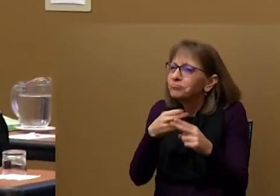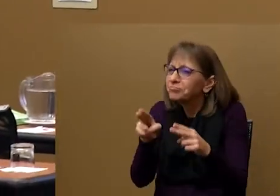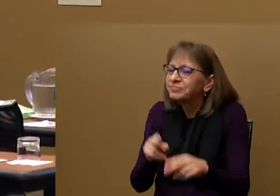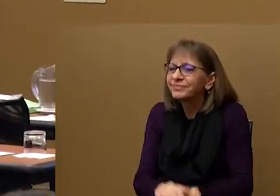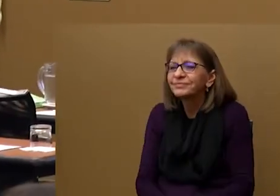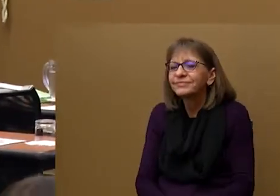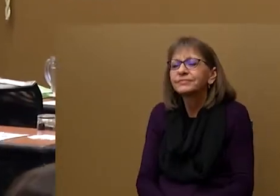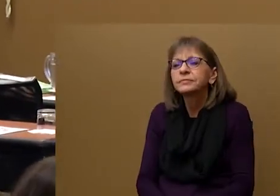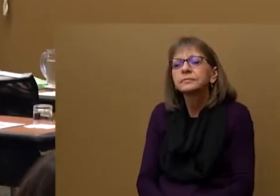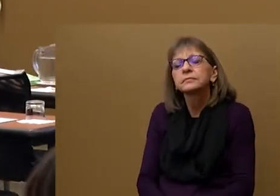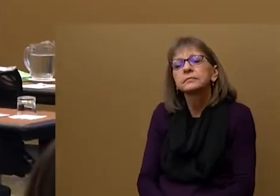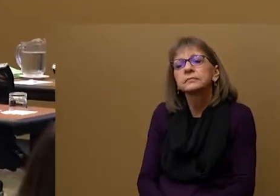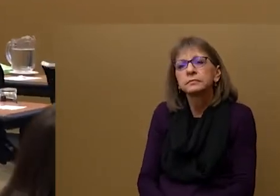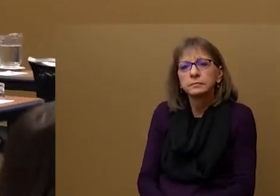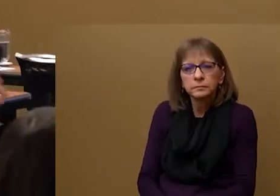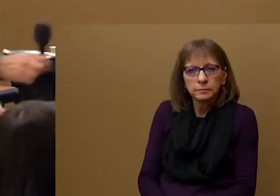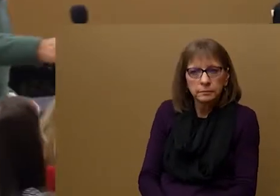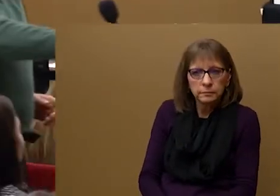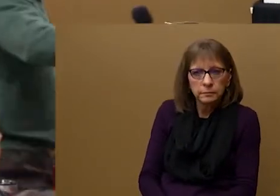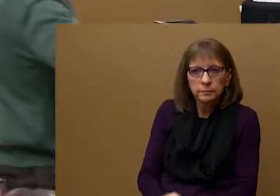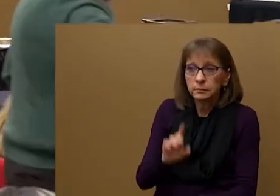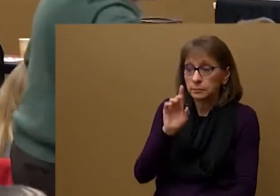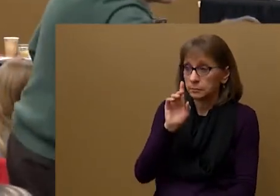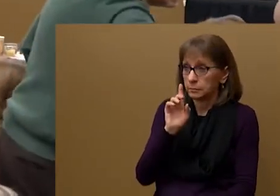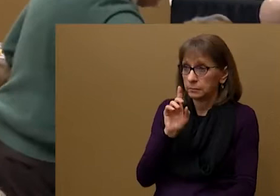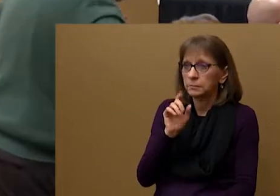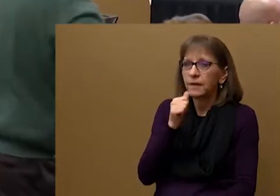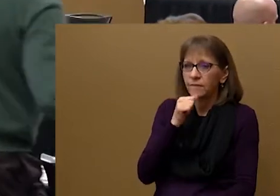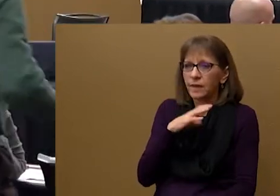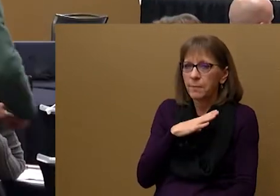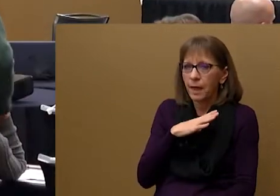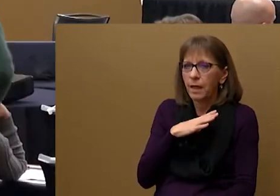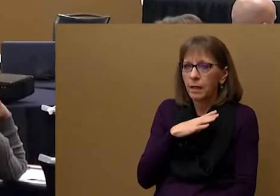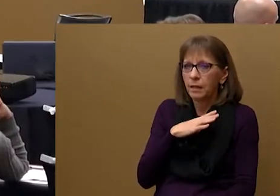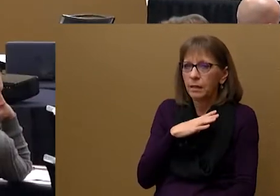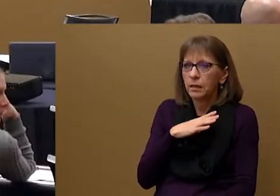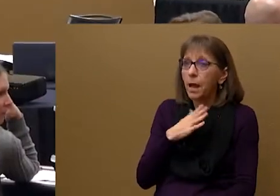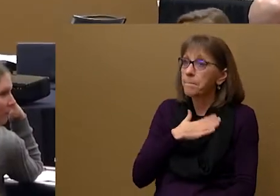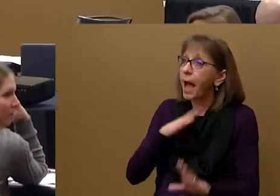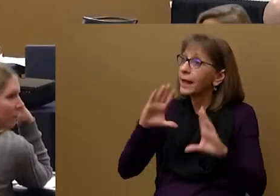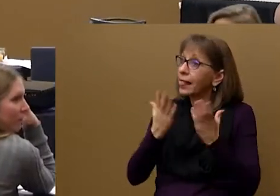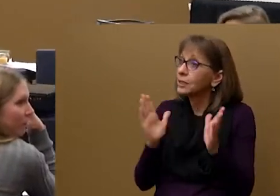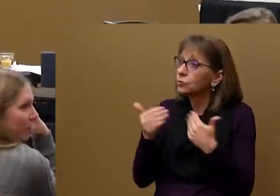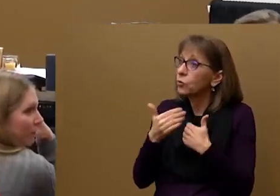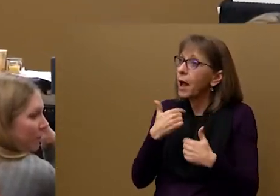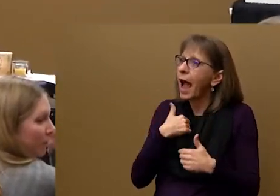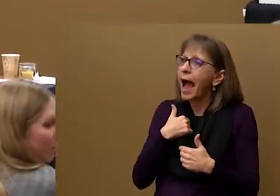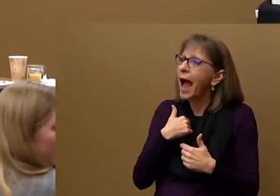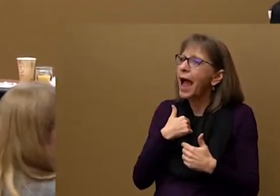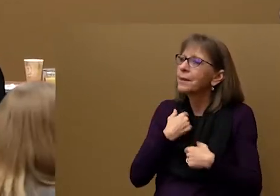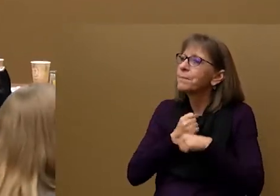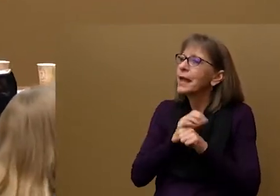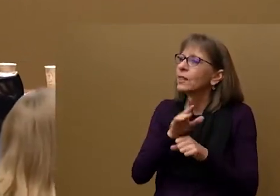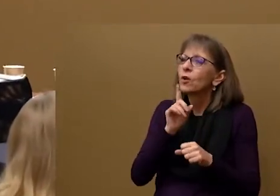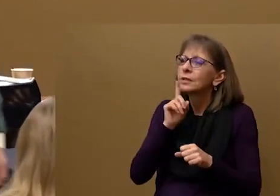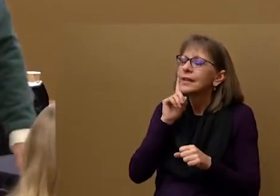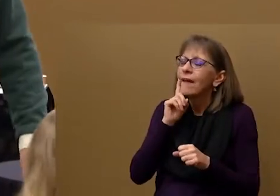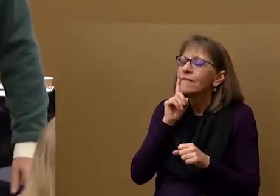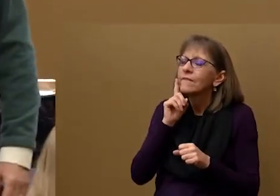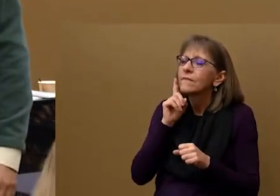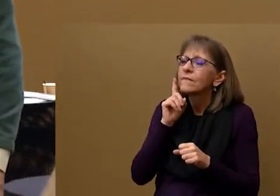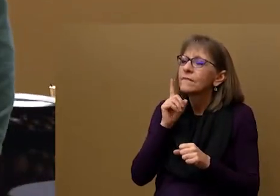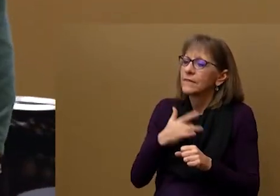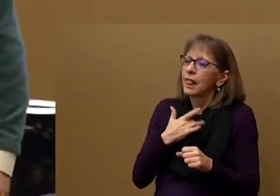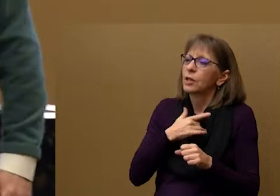think, okay, briefly, okay? Real quick. Just one of the things that I do in my classroom is I just try to normalize